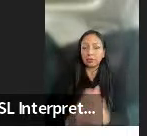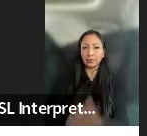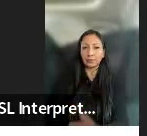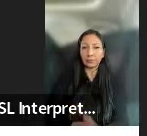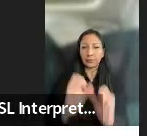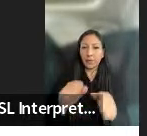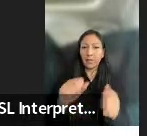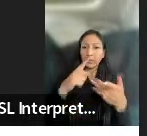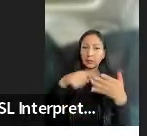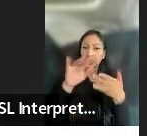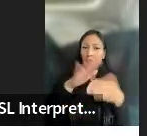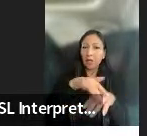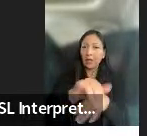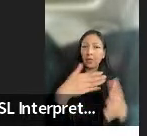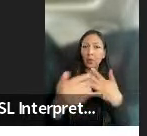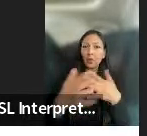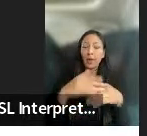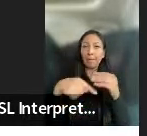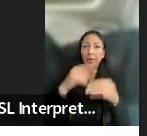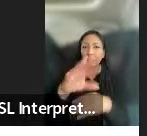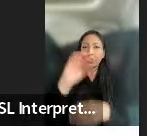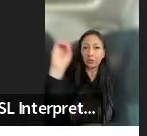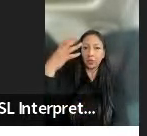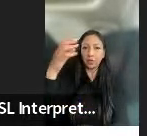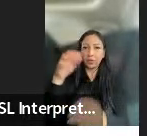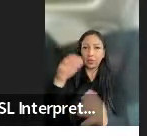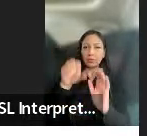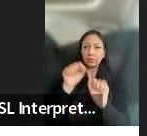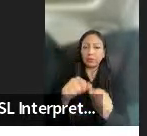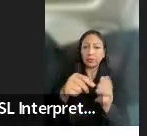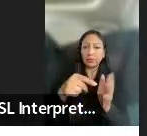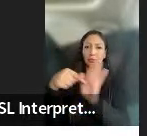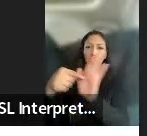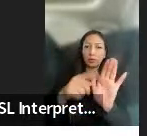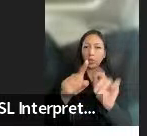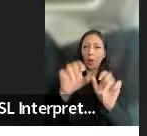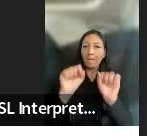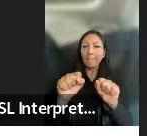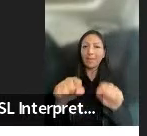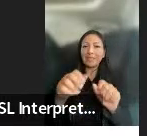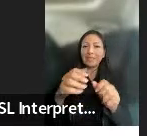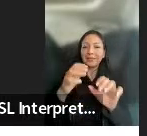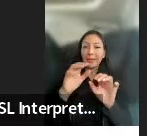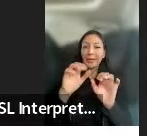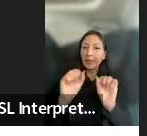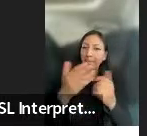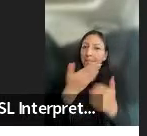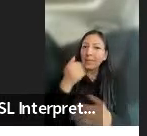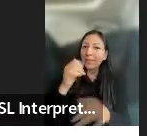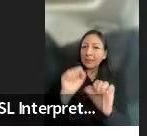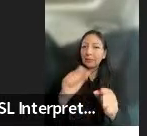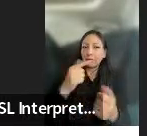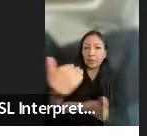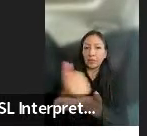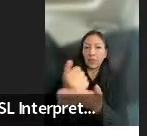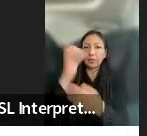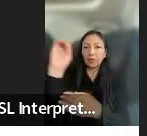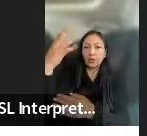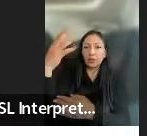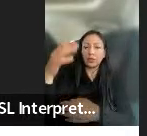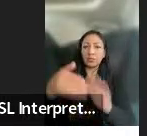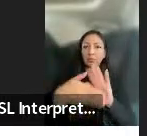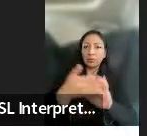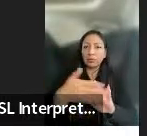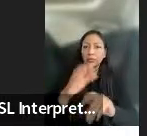that, regardless of your solar orientation, you have the best ability to collect solar generation, to collect